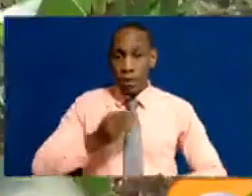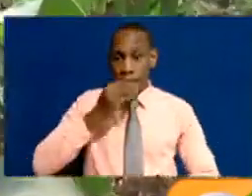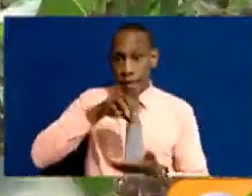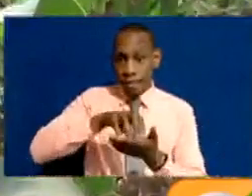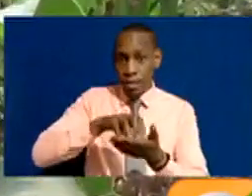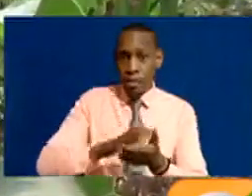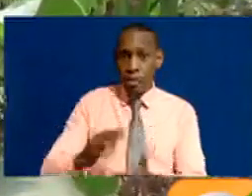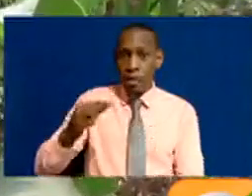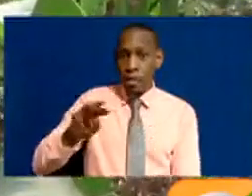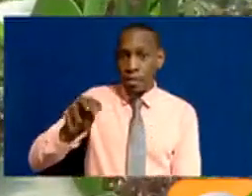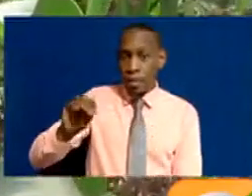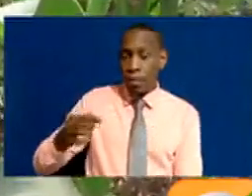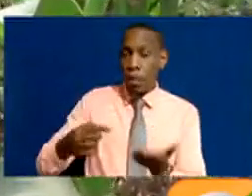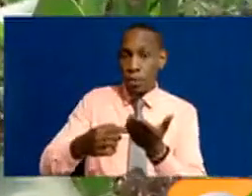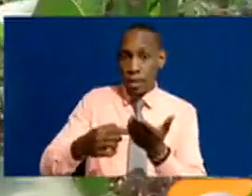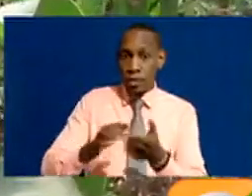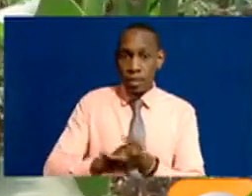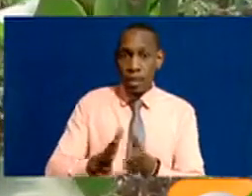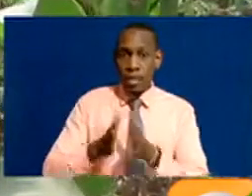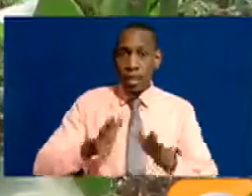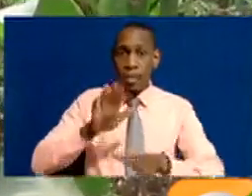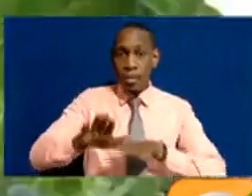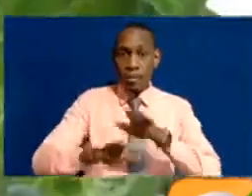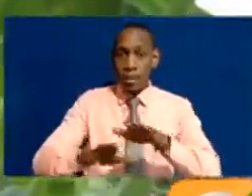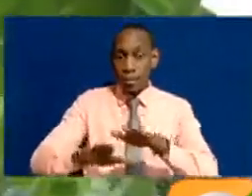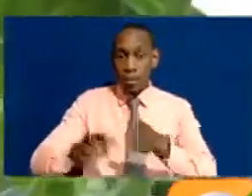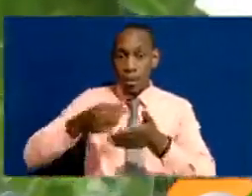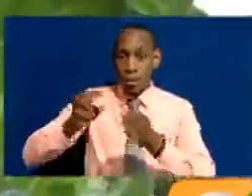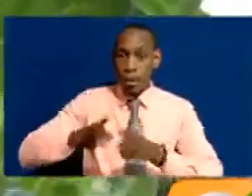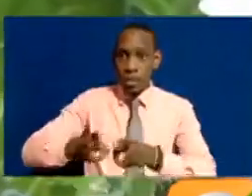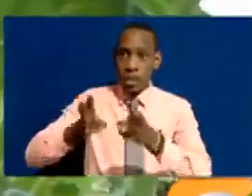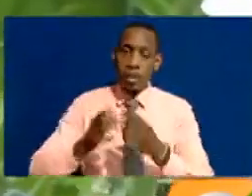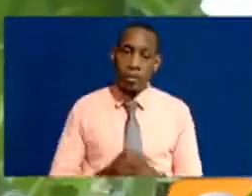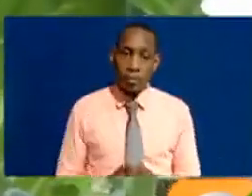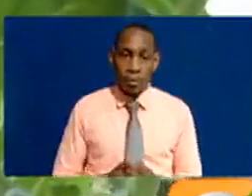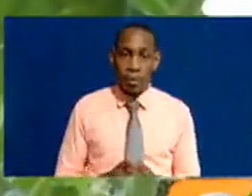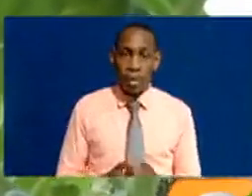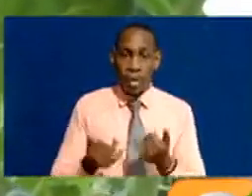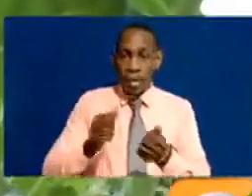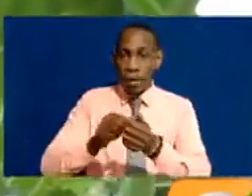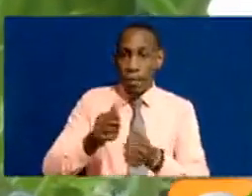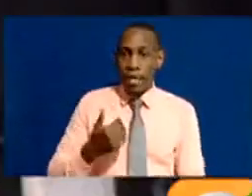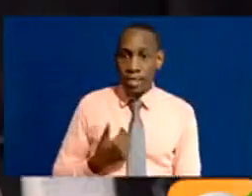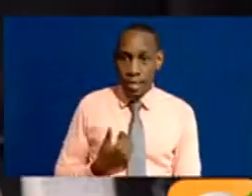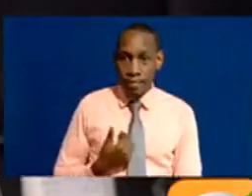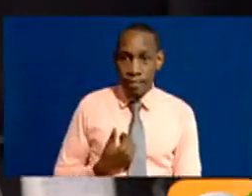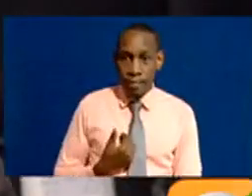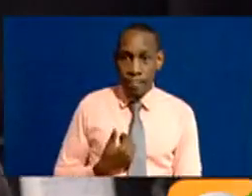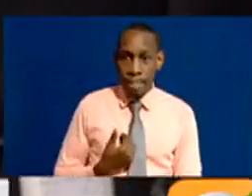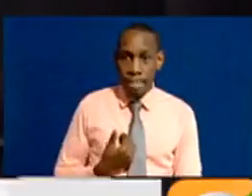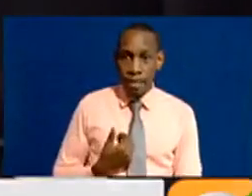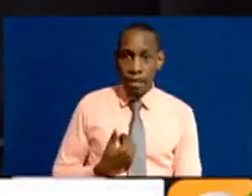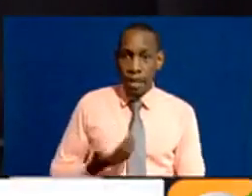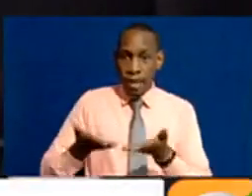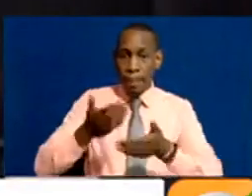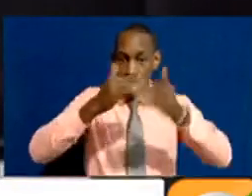situation, GMO technology is a huge step in the right direction. Because we have already maize that is drought tolerant, that is here at